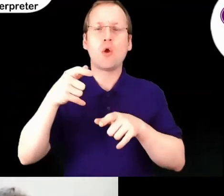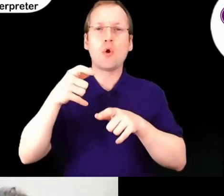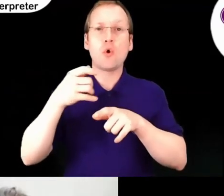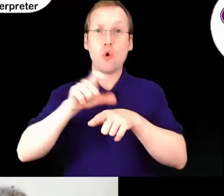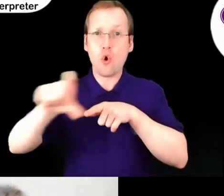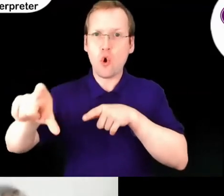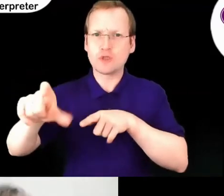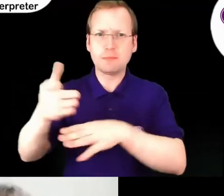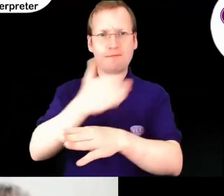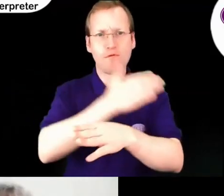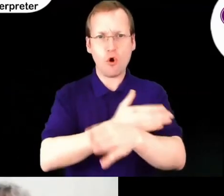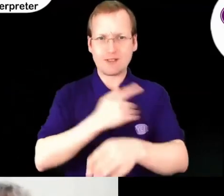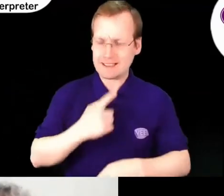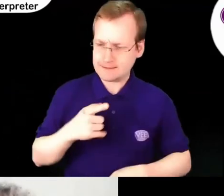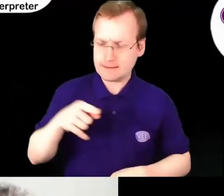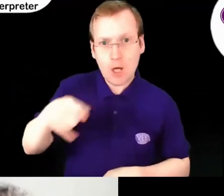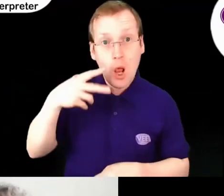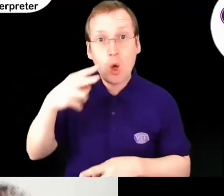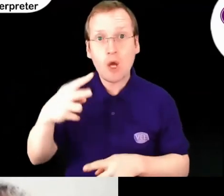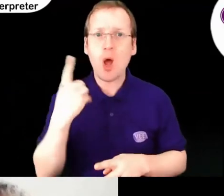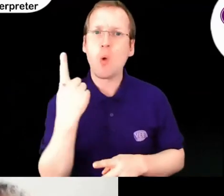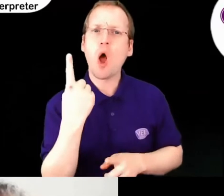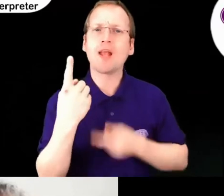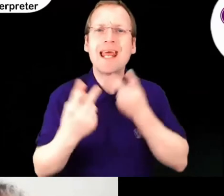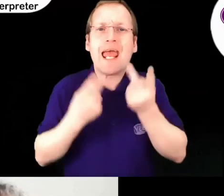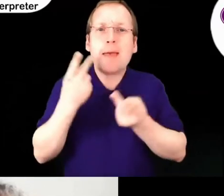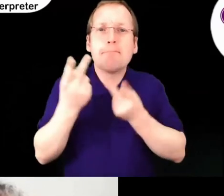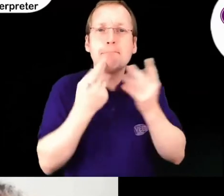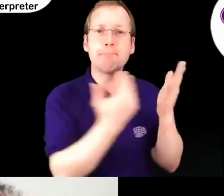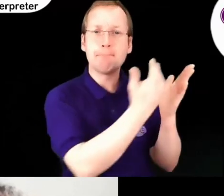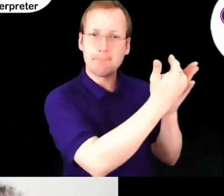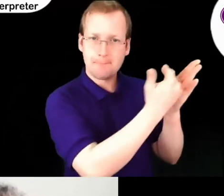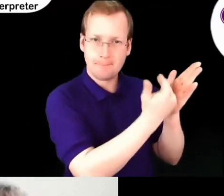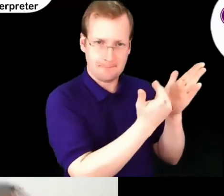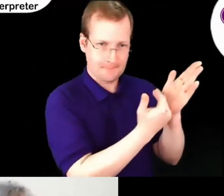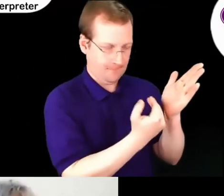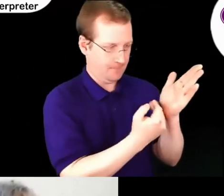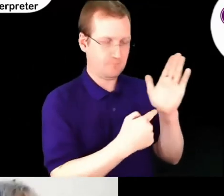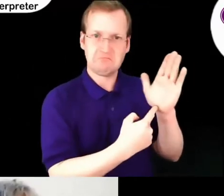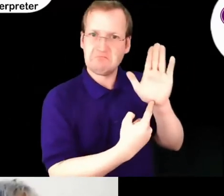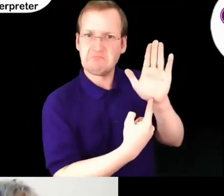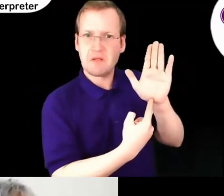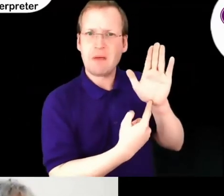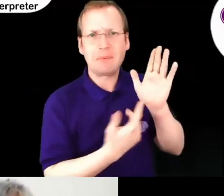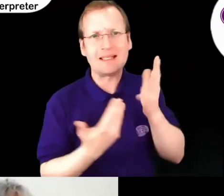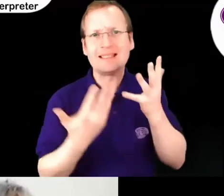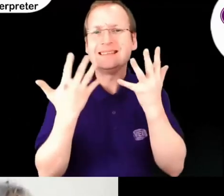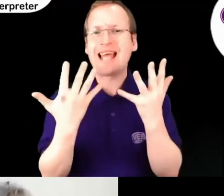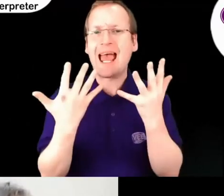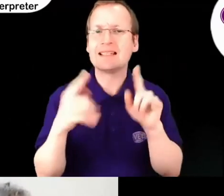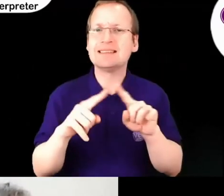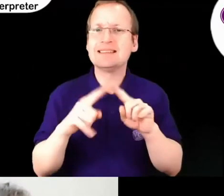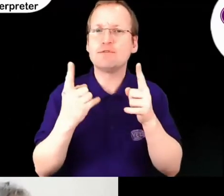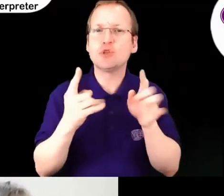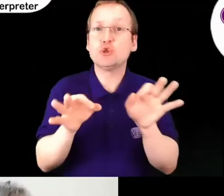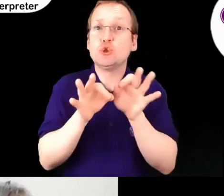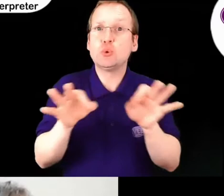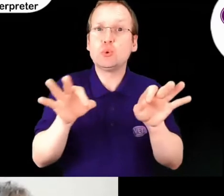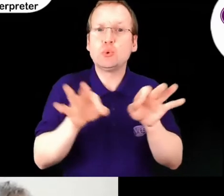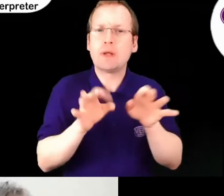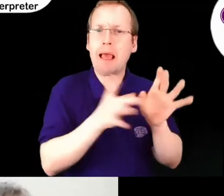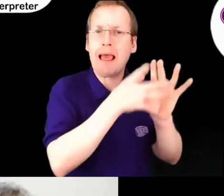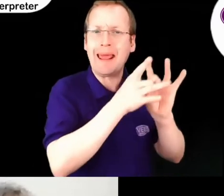advance they might take a look at a hymn book and find out maybe 10 different kinds of tune.